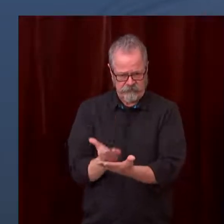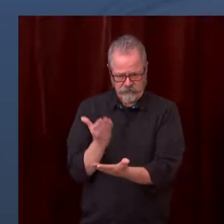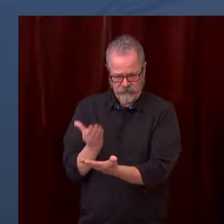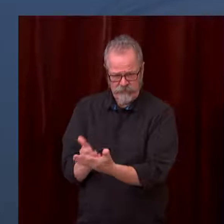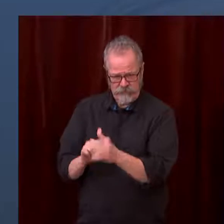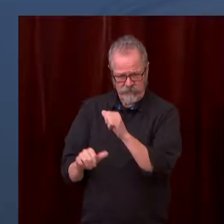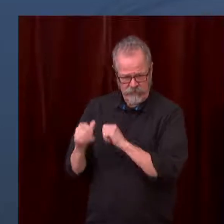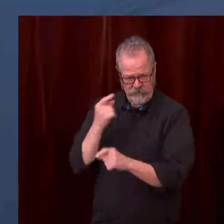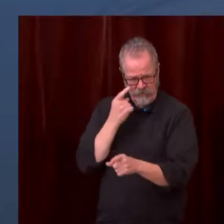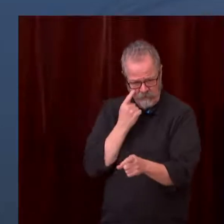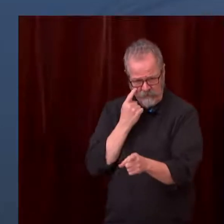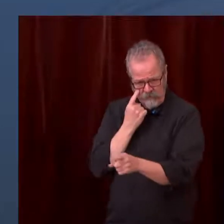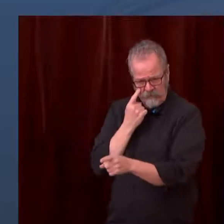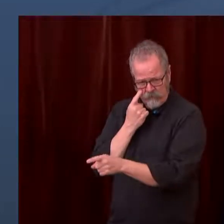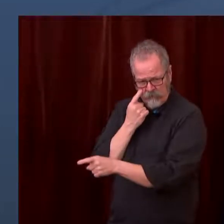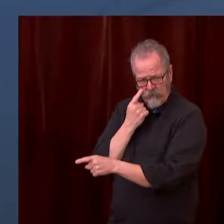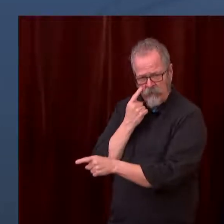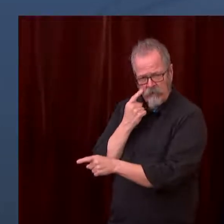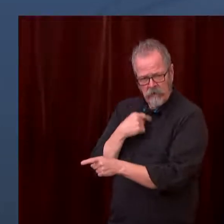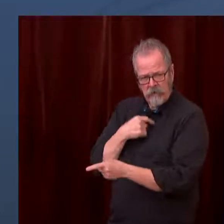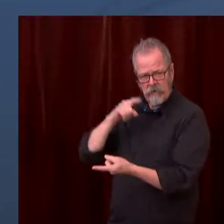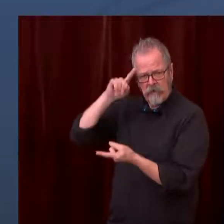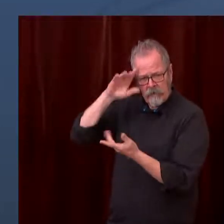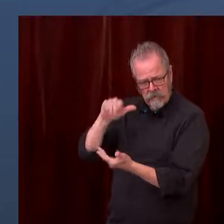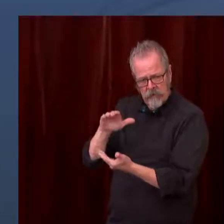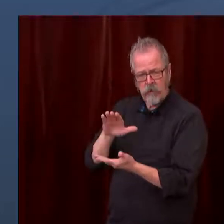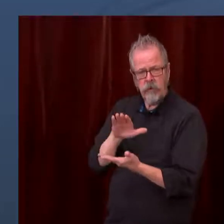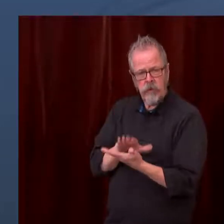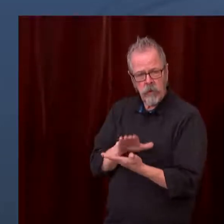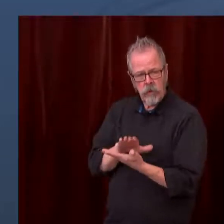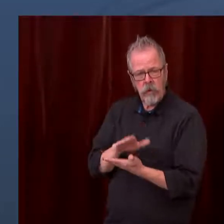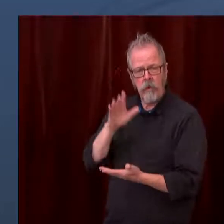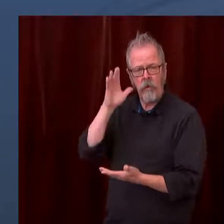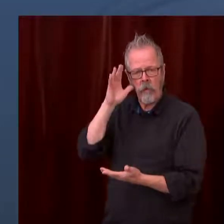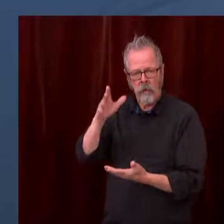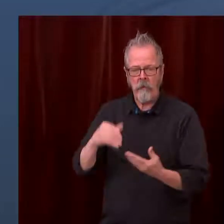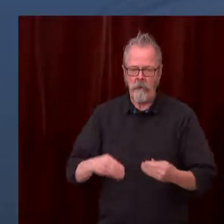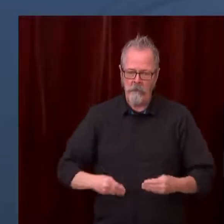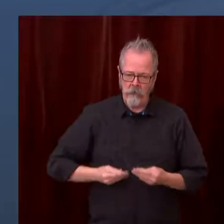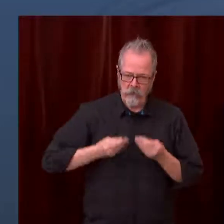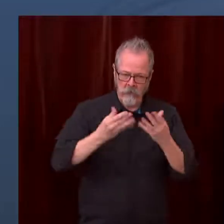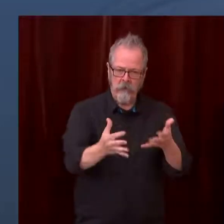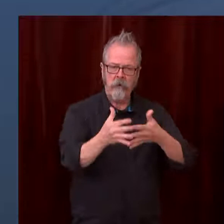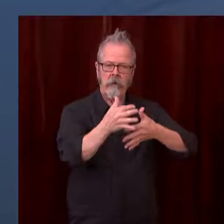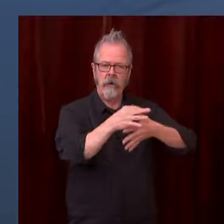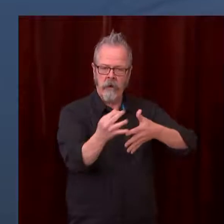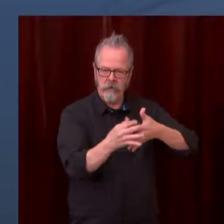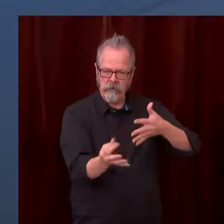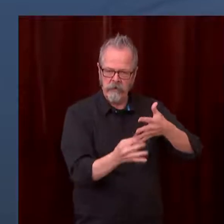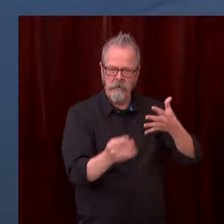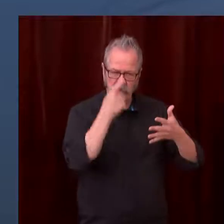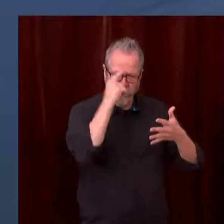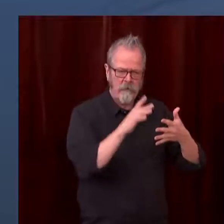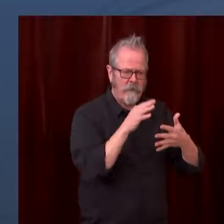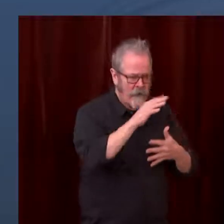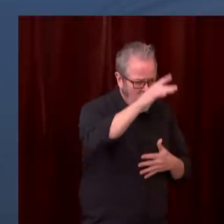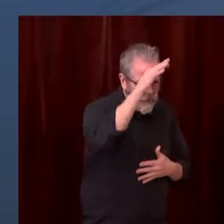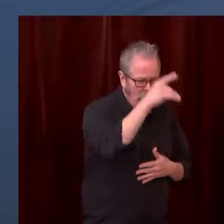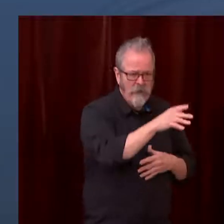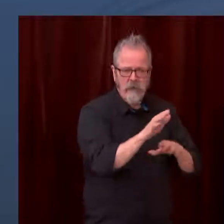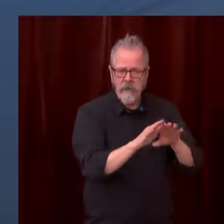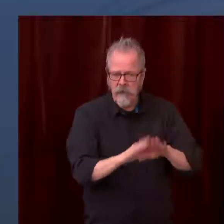provide on-site options for parents and students in the near future. Because